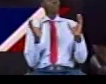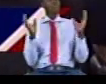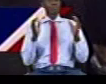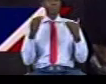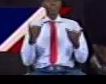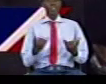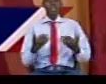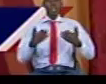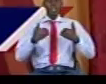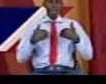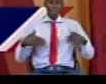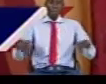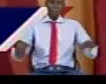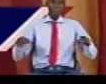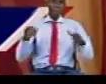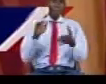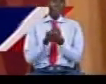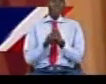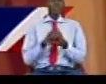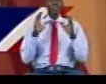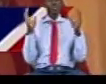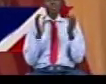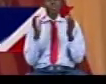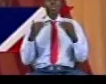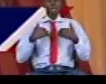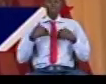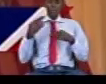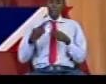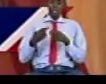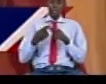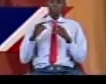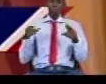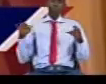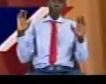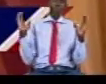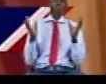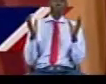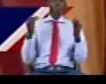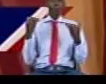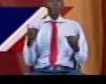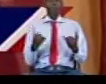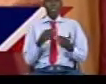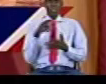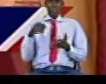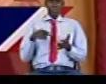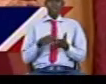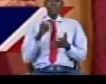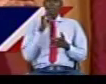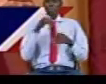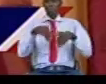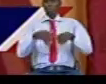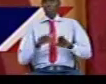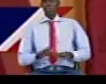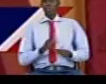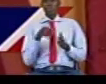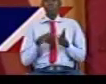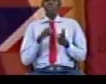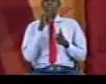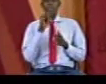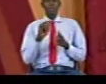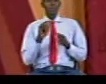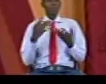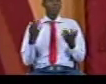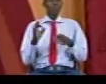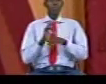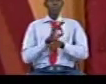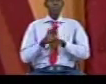marriage celebration now. We're having naming ceremony now. We're having this. This one is a burial. This one is a particular function. This one,